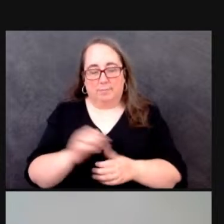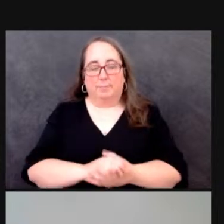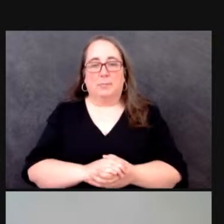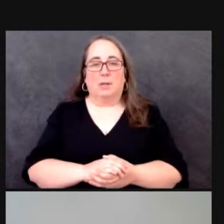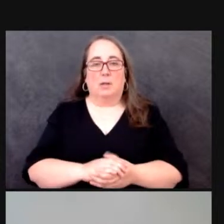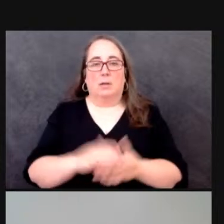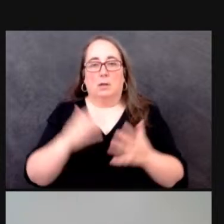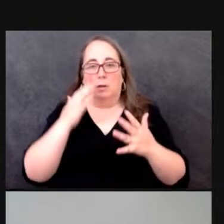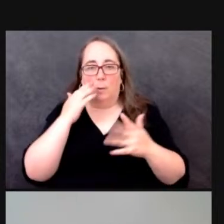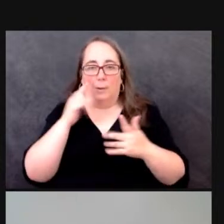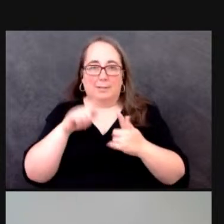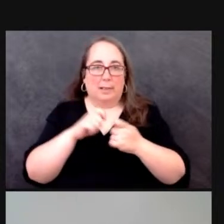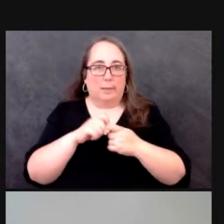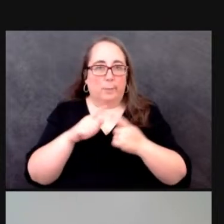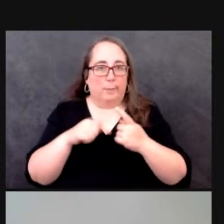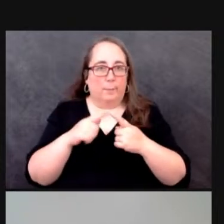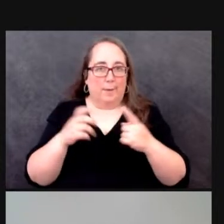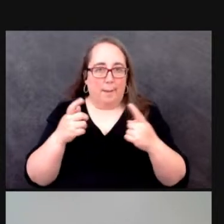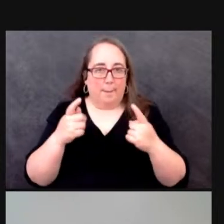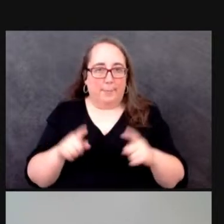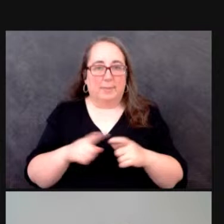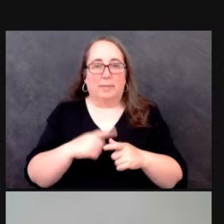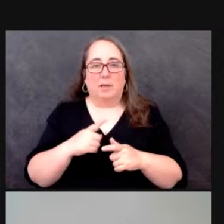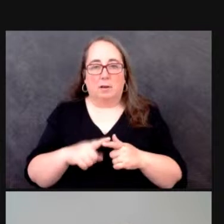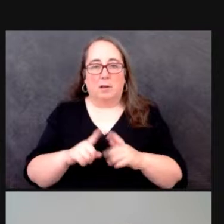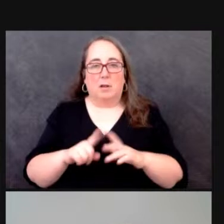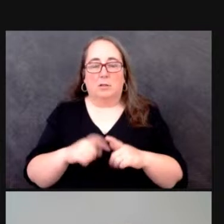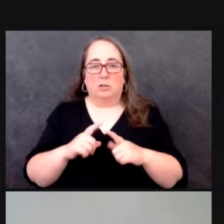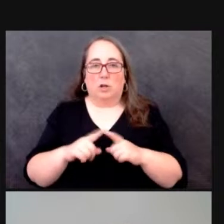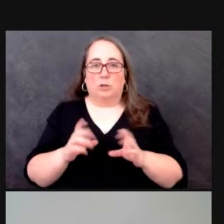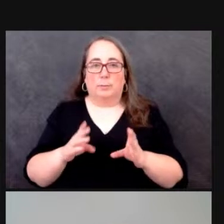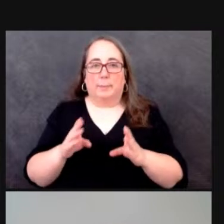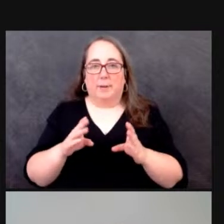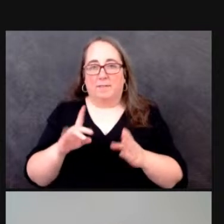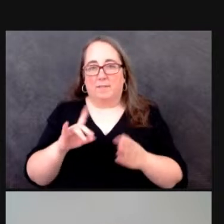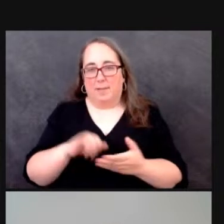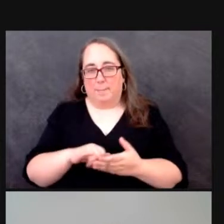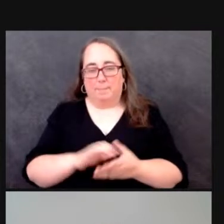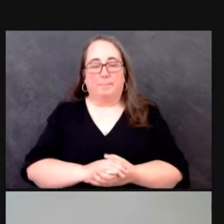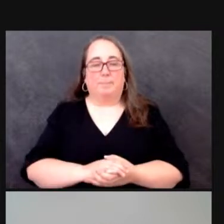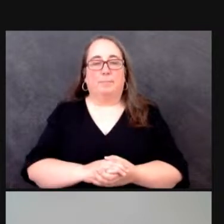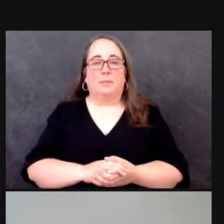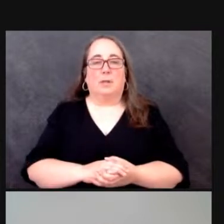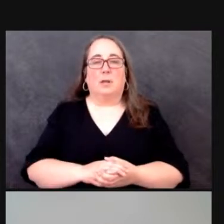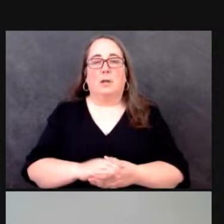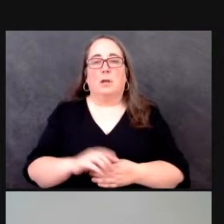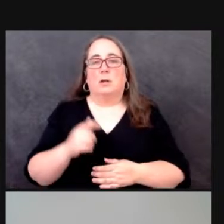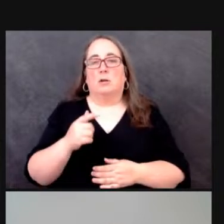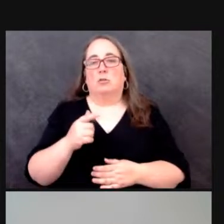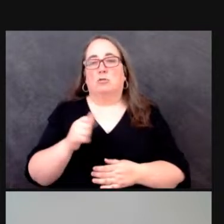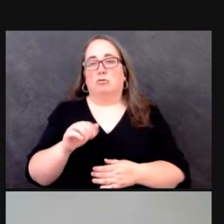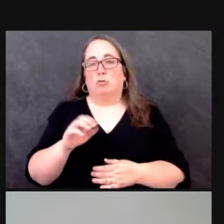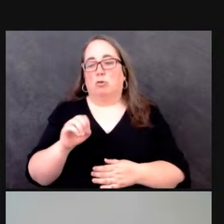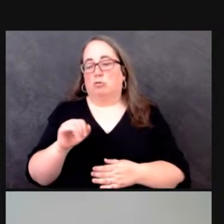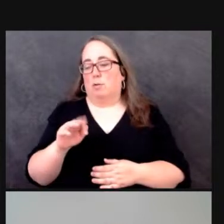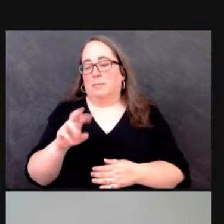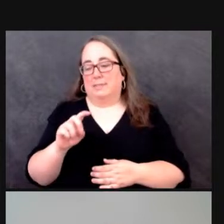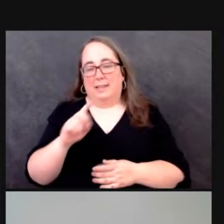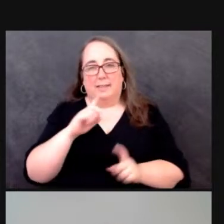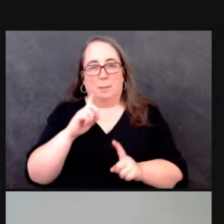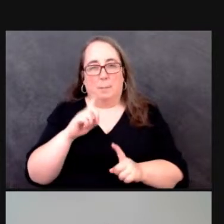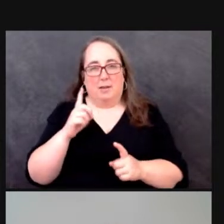knowing precisely when that attack would occur, they began preparing for it. Major George Armstead, Fort McHenry's commanding